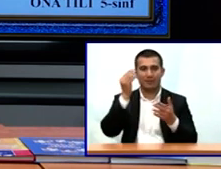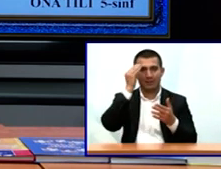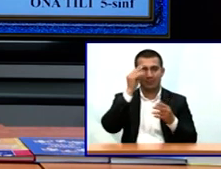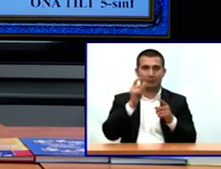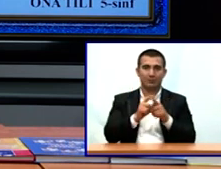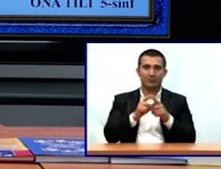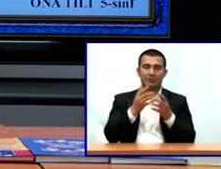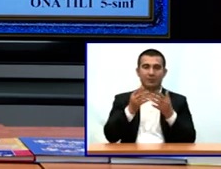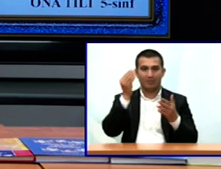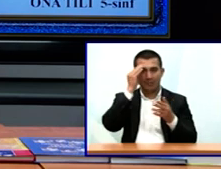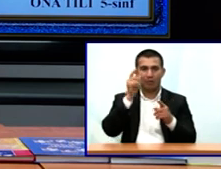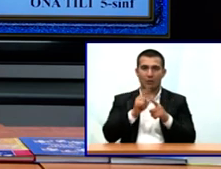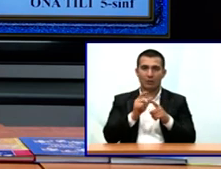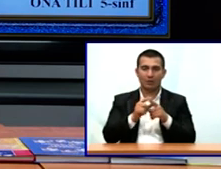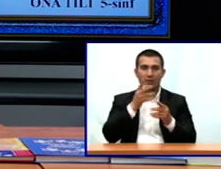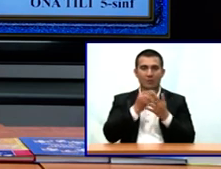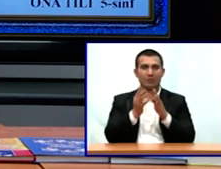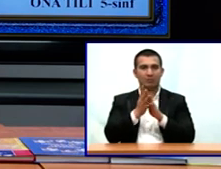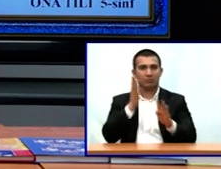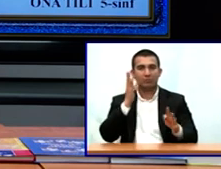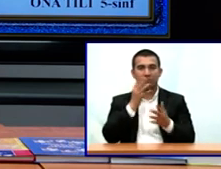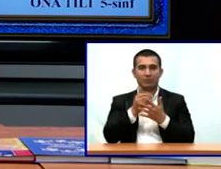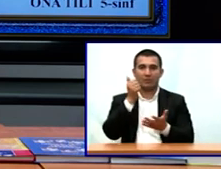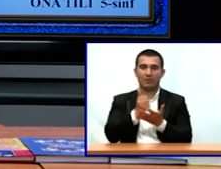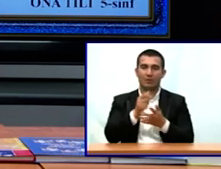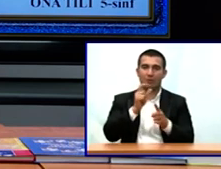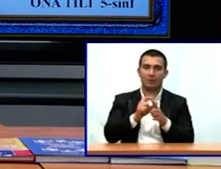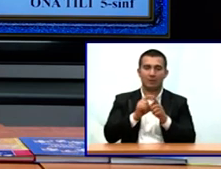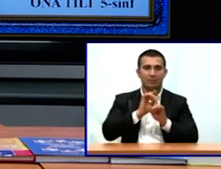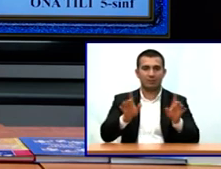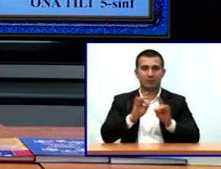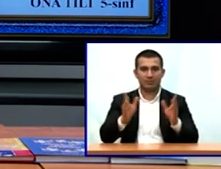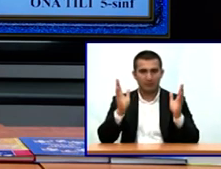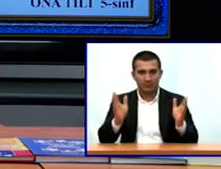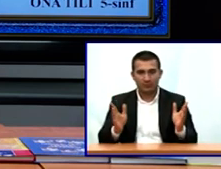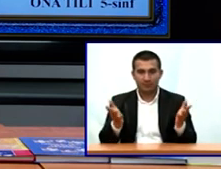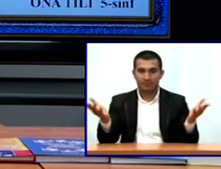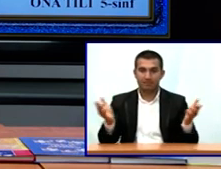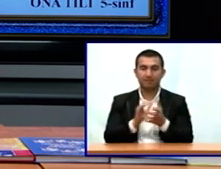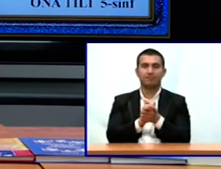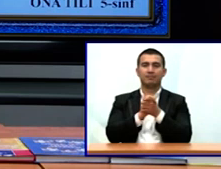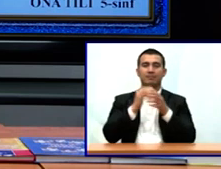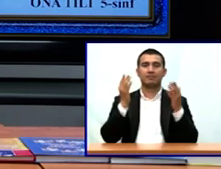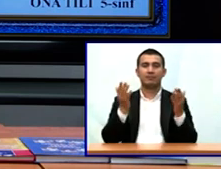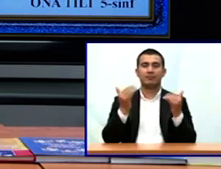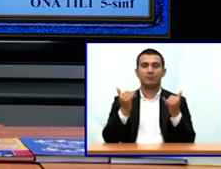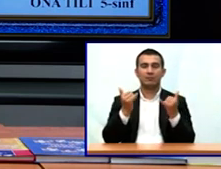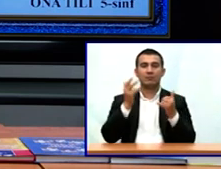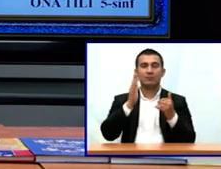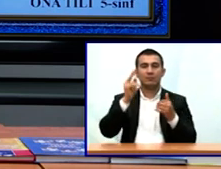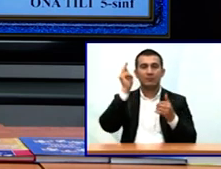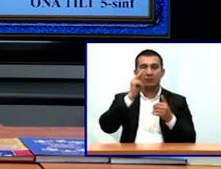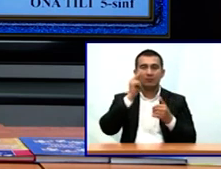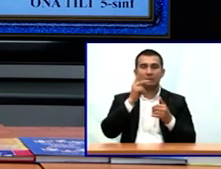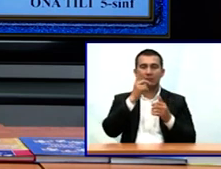sifatida ma'nodosh so'zlar qatorida bosh so'z mavzusini o'tamiz. Marhamat, darsligingizdagi